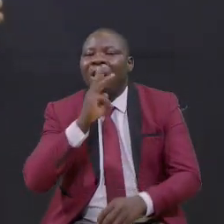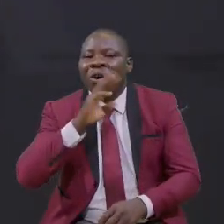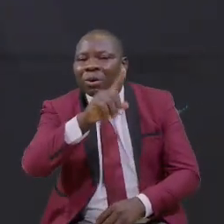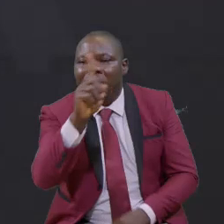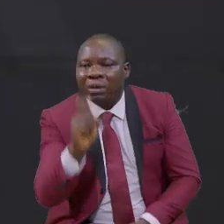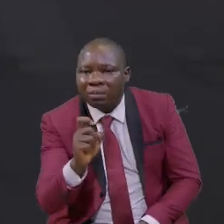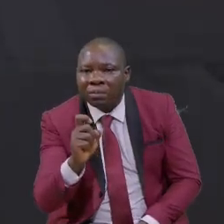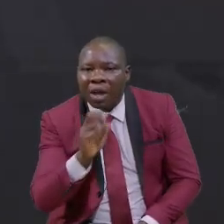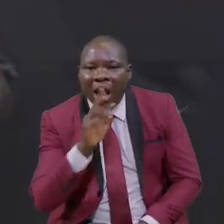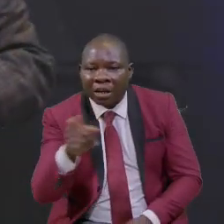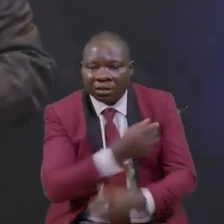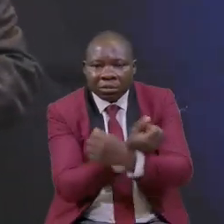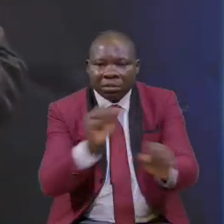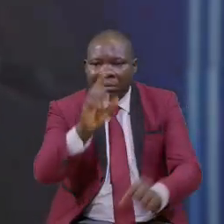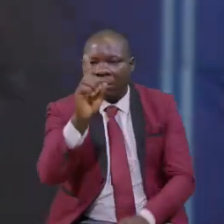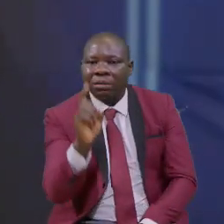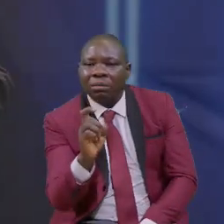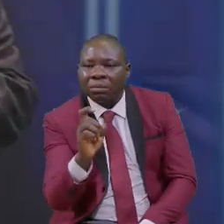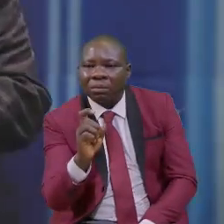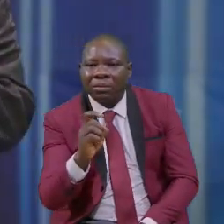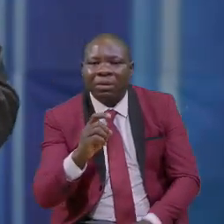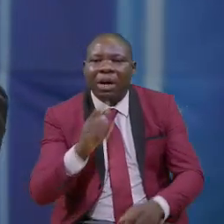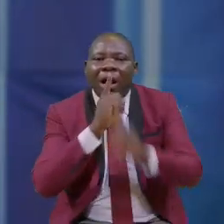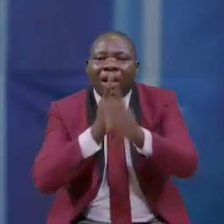Are you saved? Tell me.